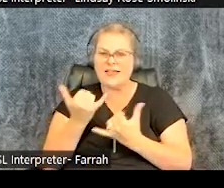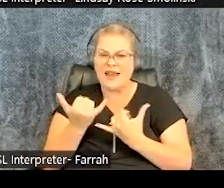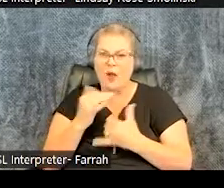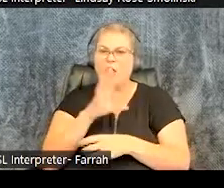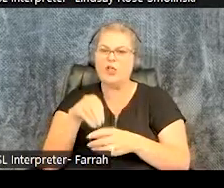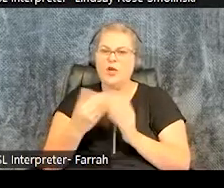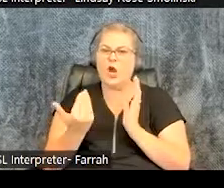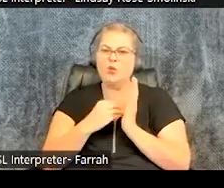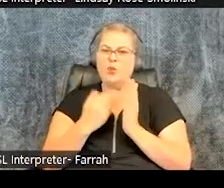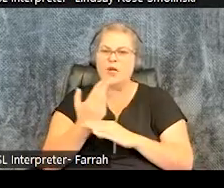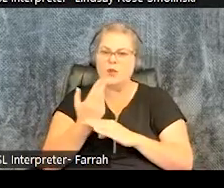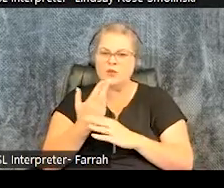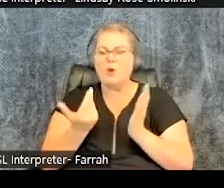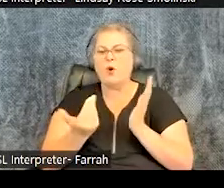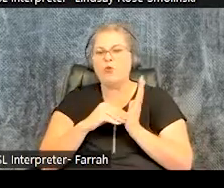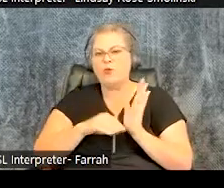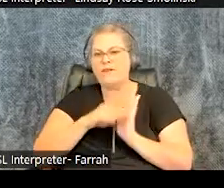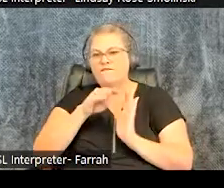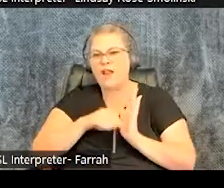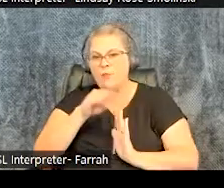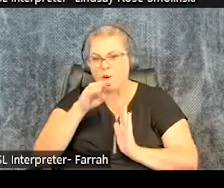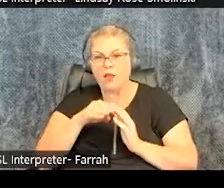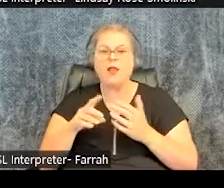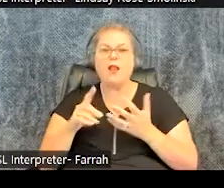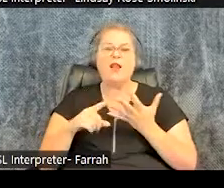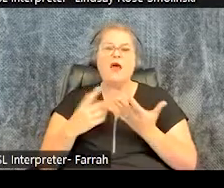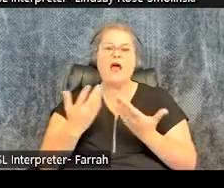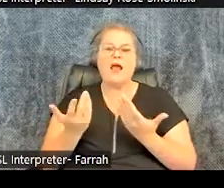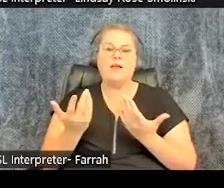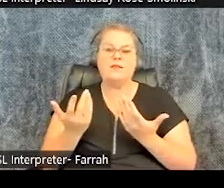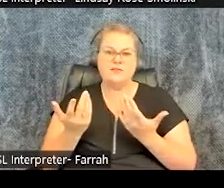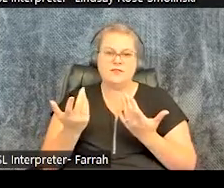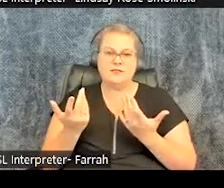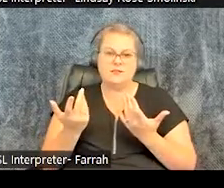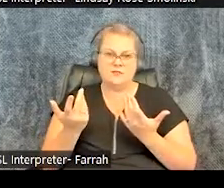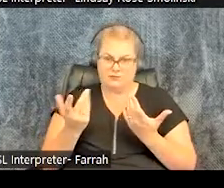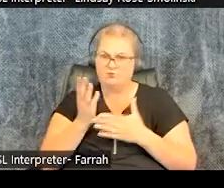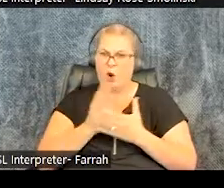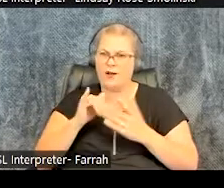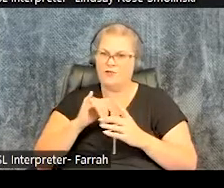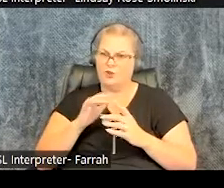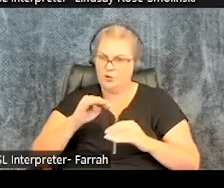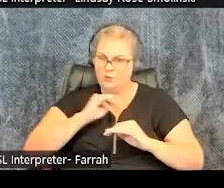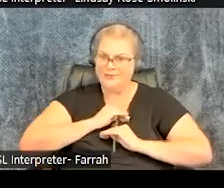reusables, refillables as part of that target, to meet that target.